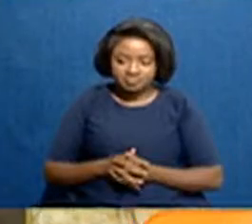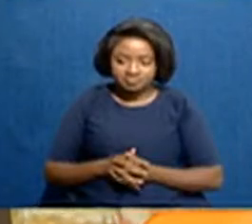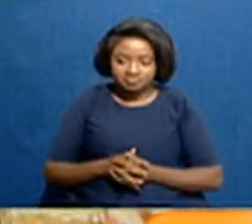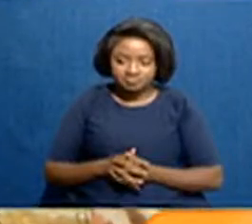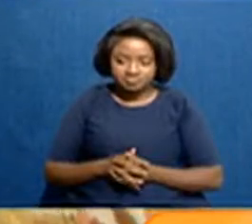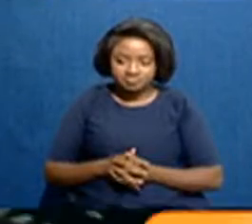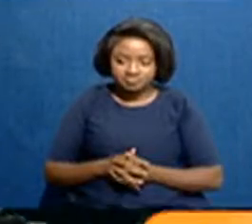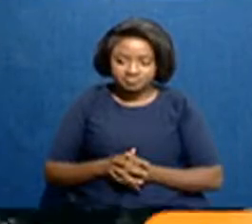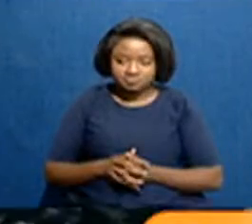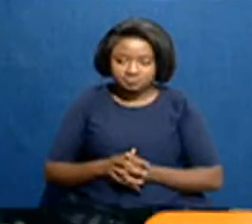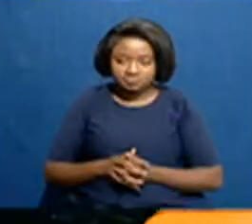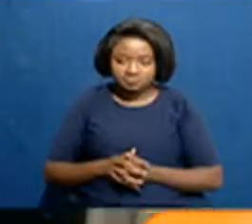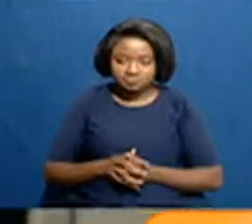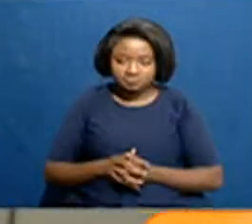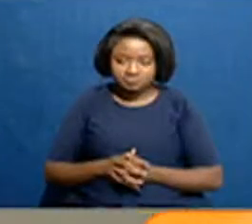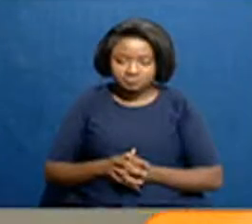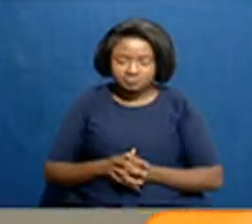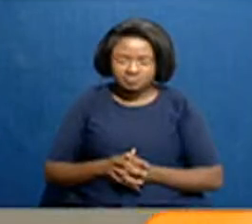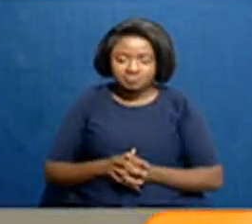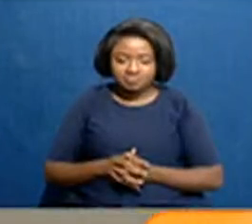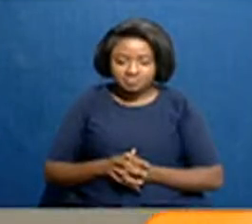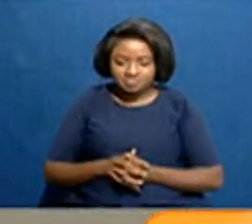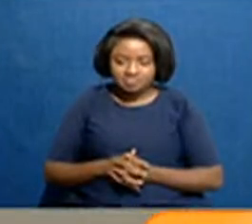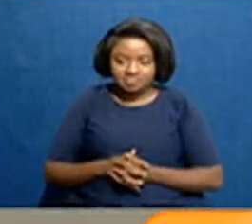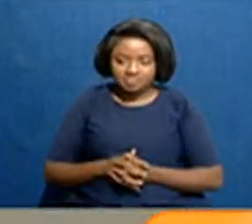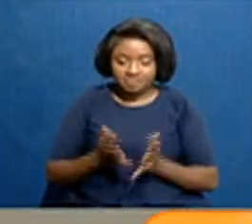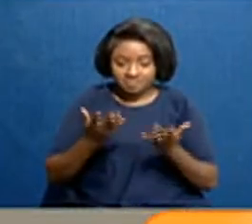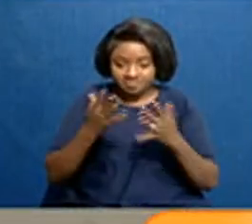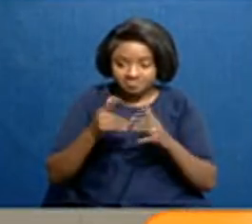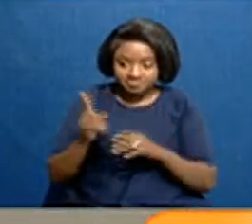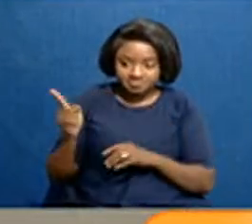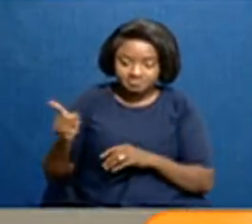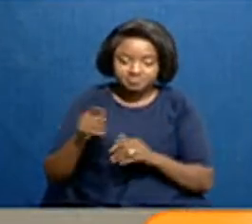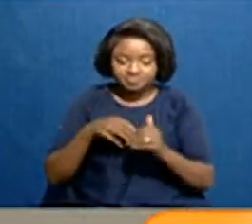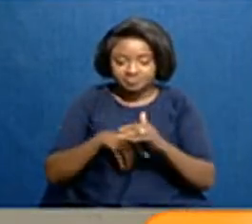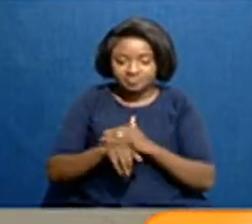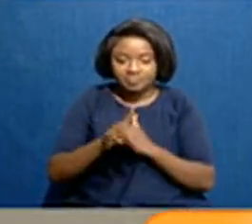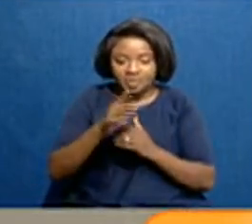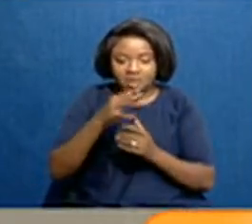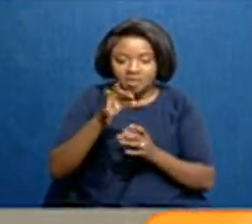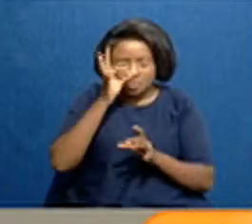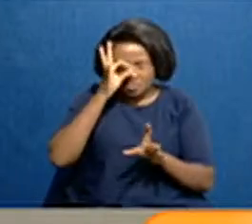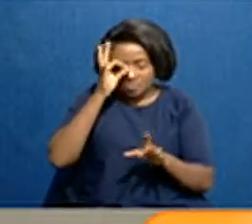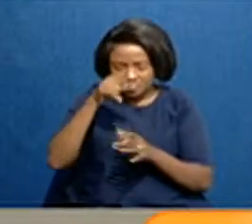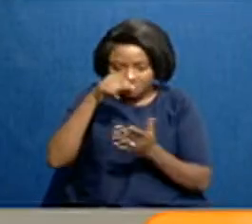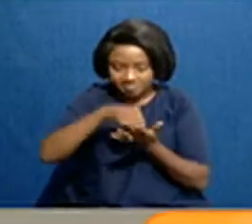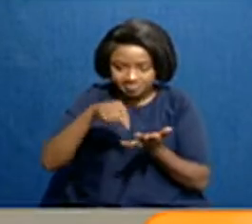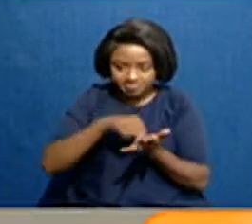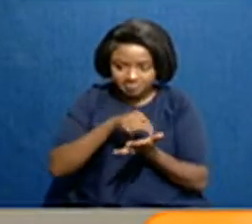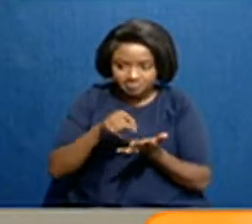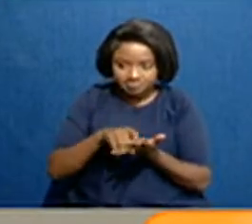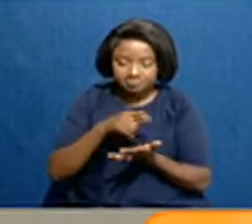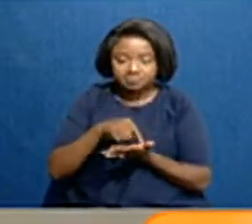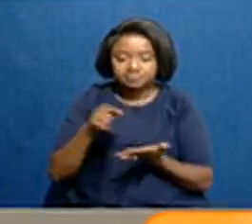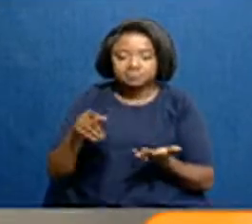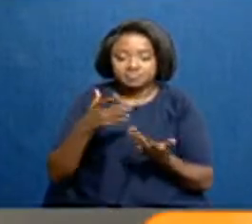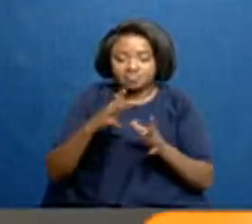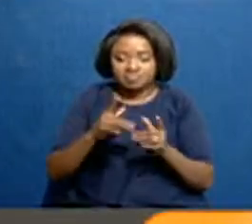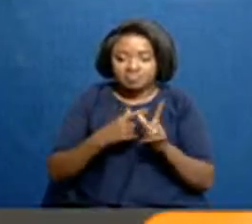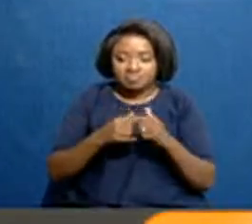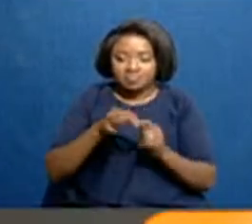moss. The seeds are carefully inserted into holes formed in the medium and then finally